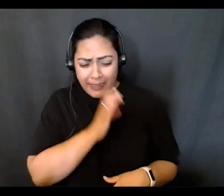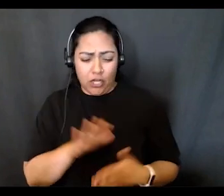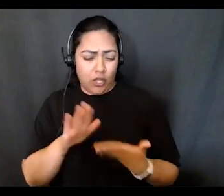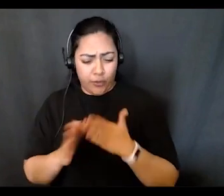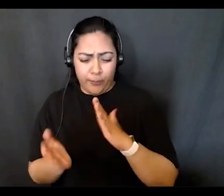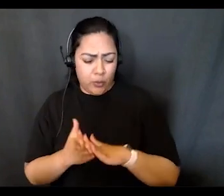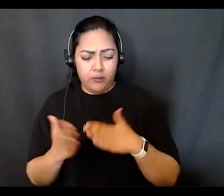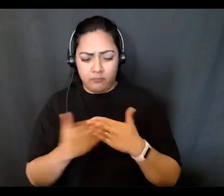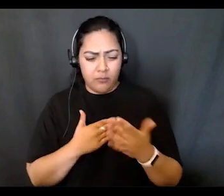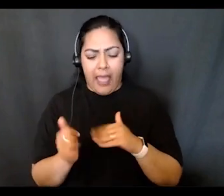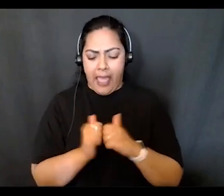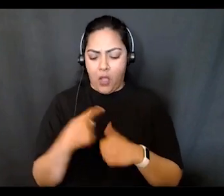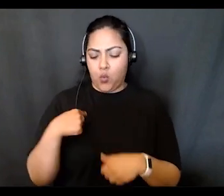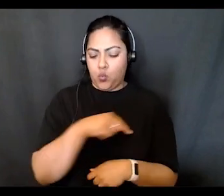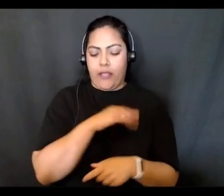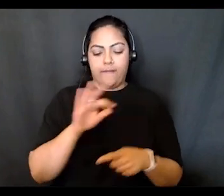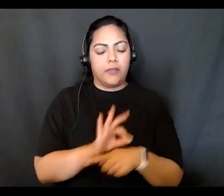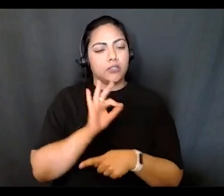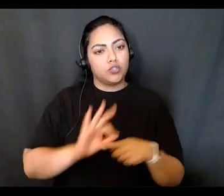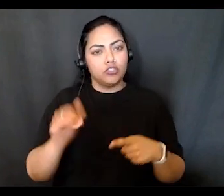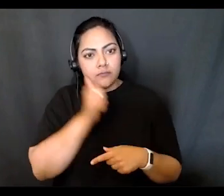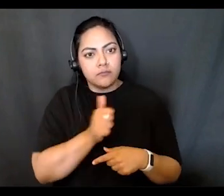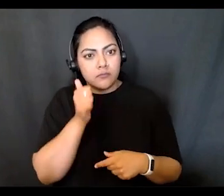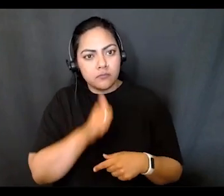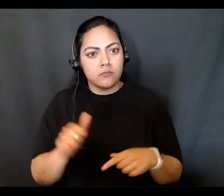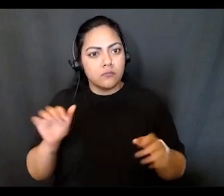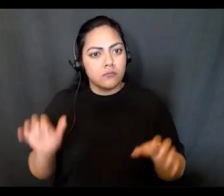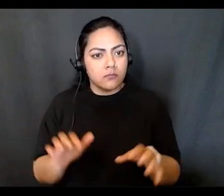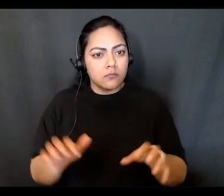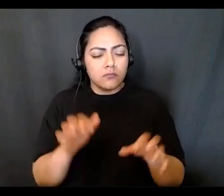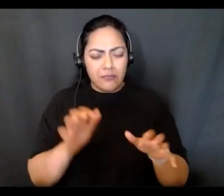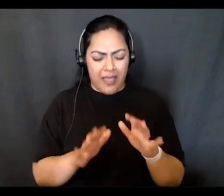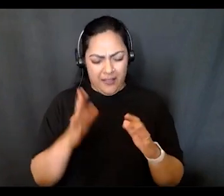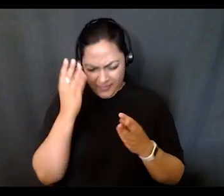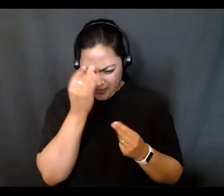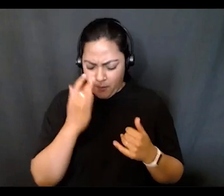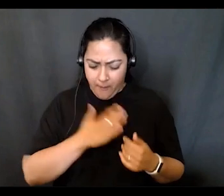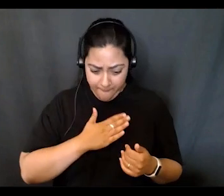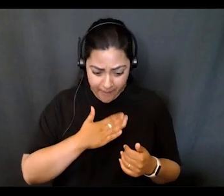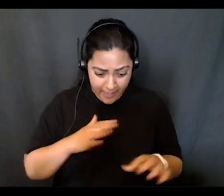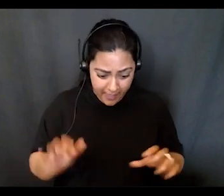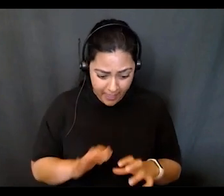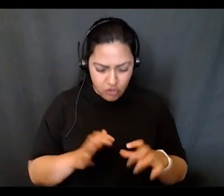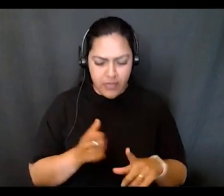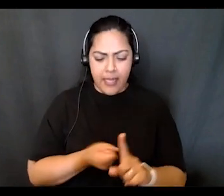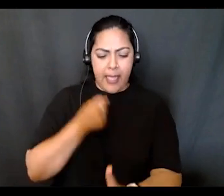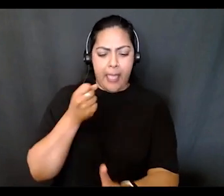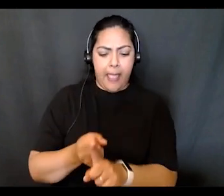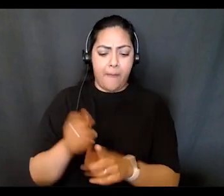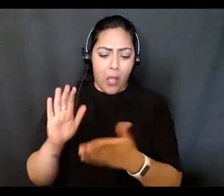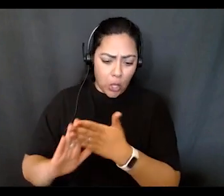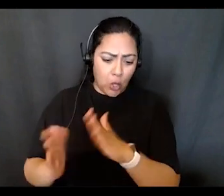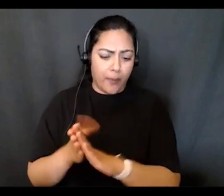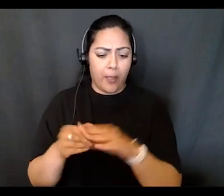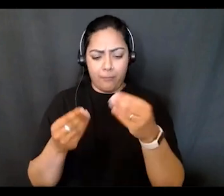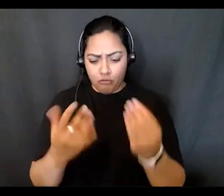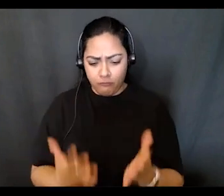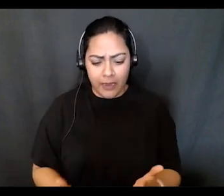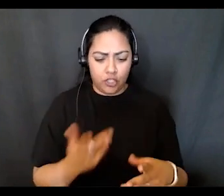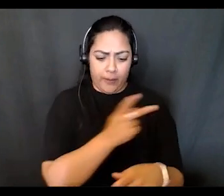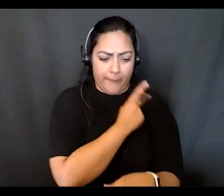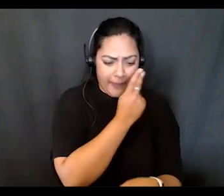or community, and how that impacts relationships between communities, providers, patients, but also